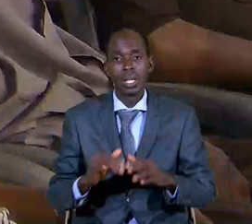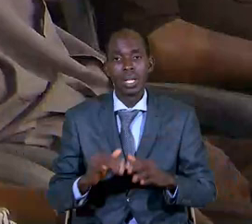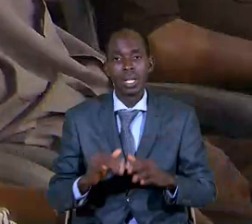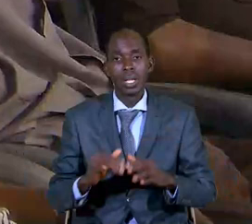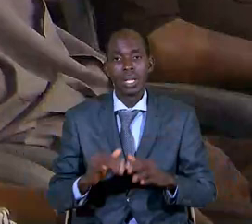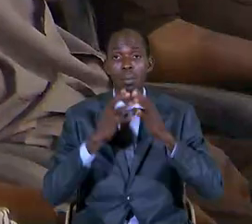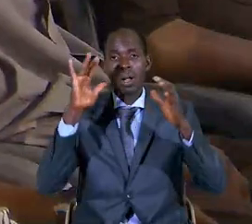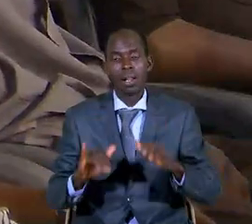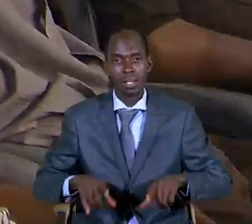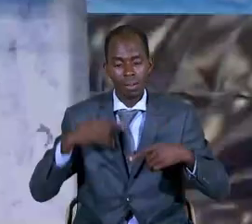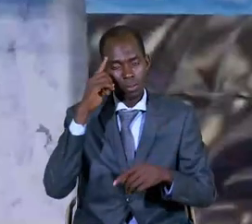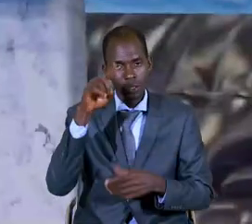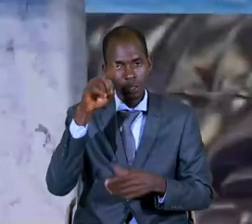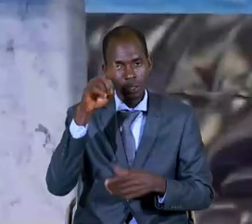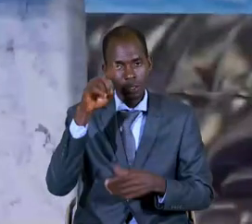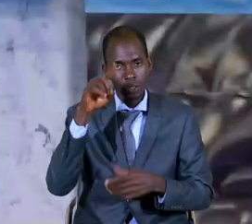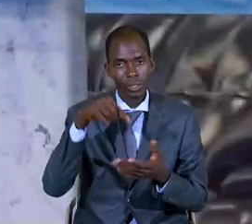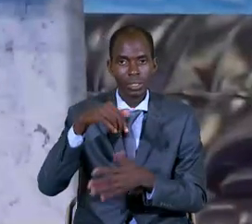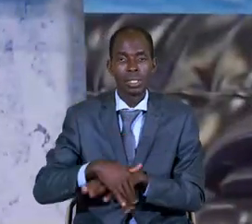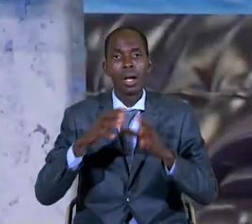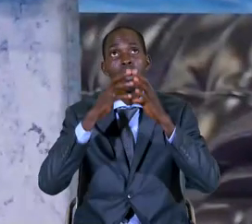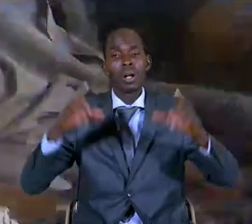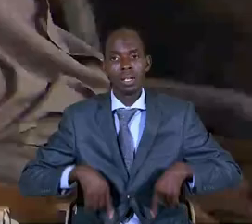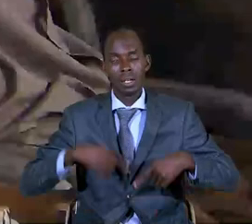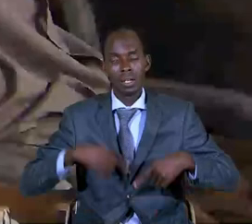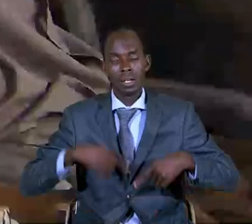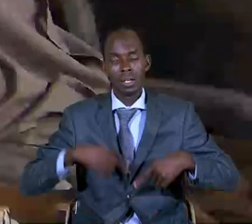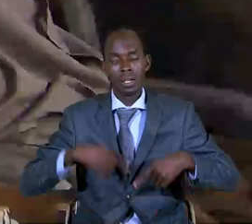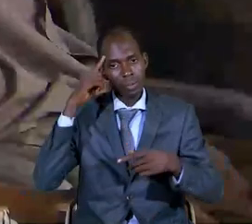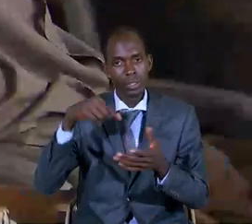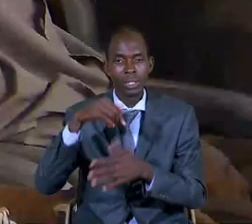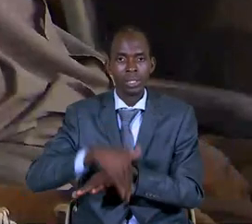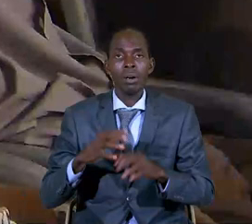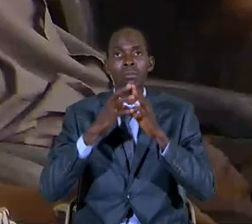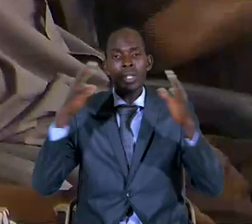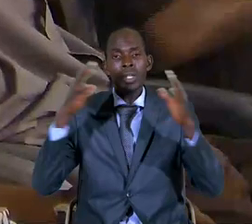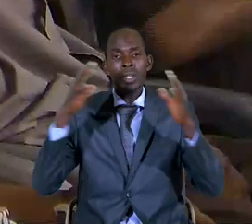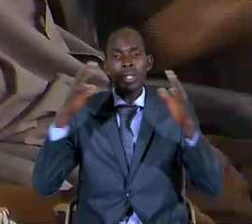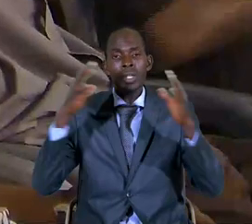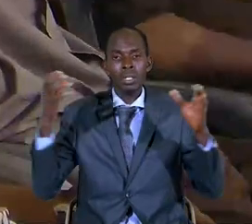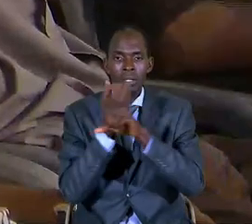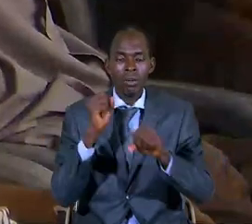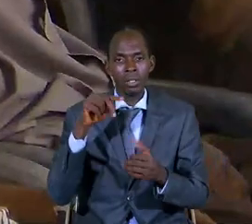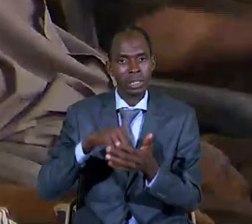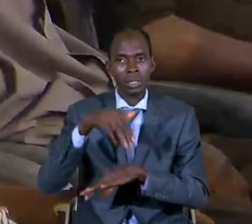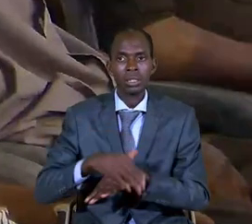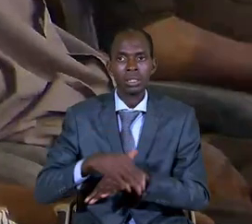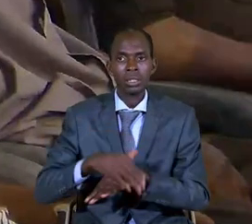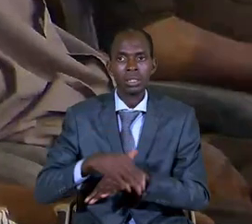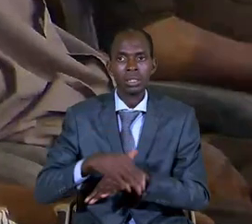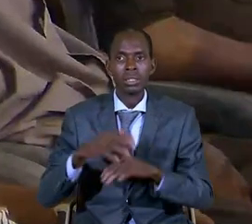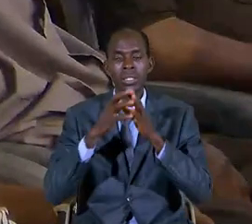life tonight. Abundant life tonight. Abundant salvation tonight.